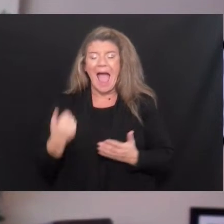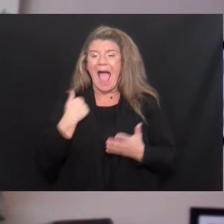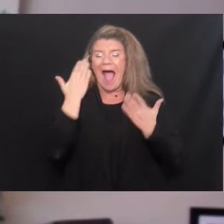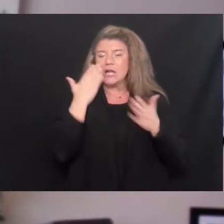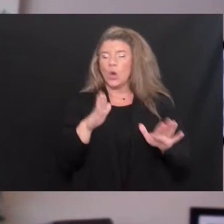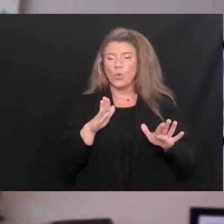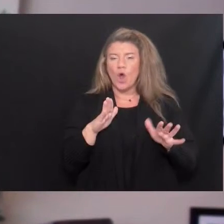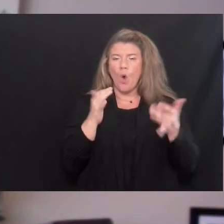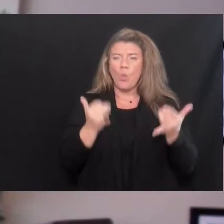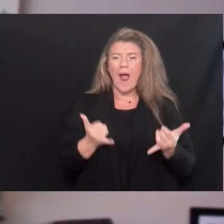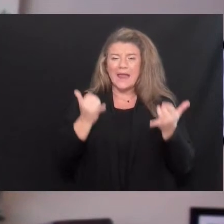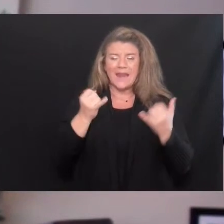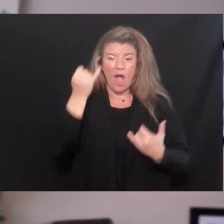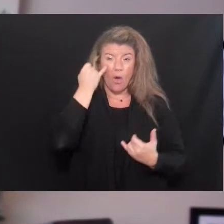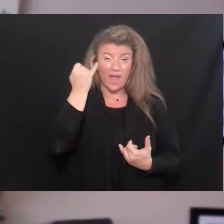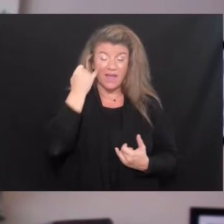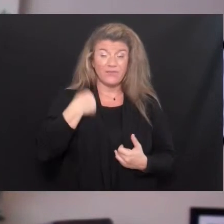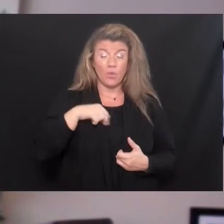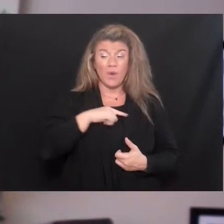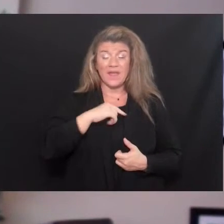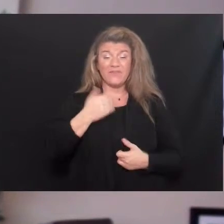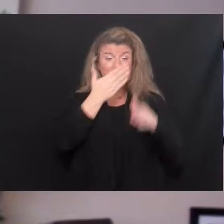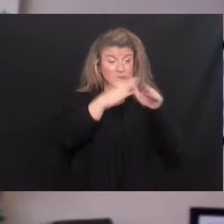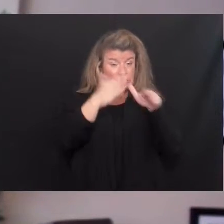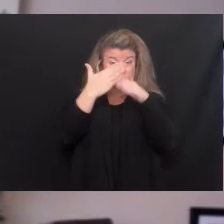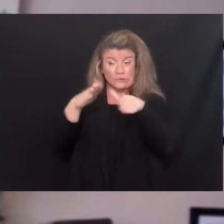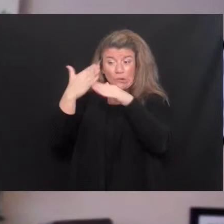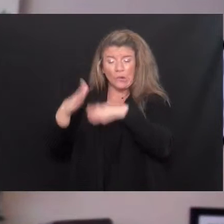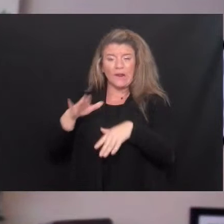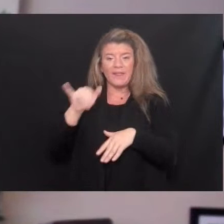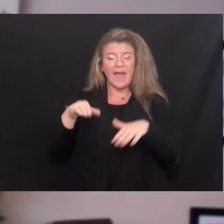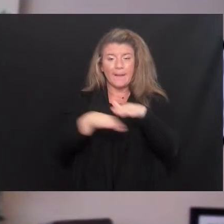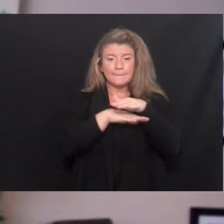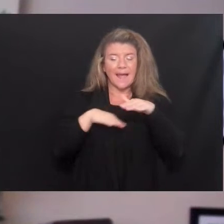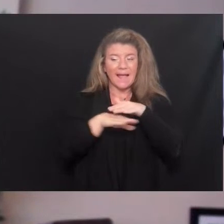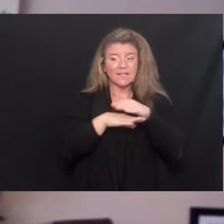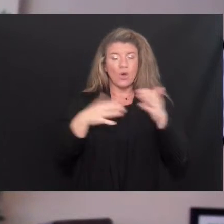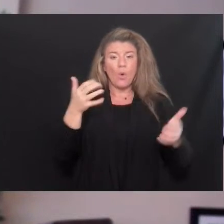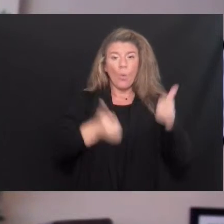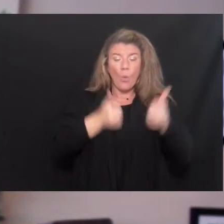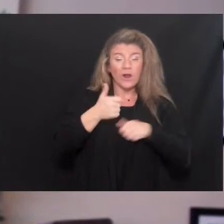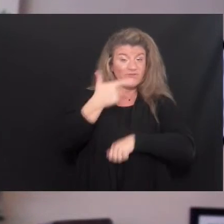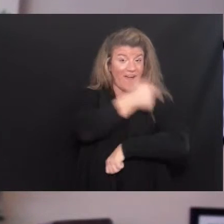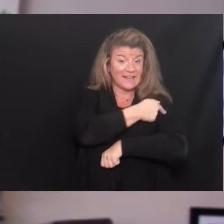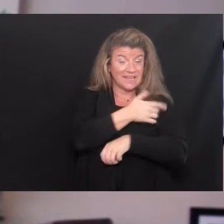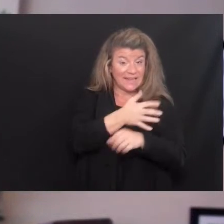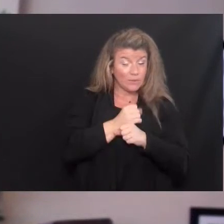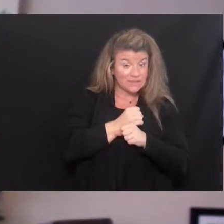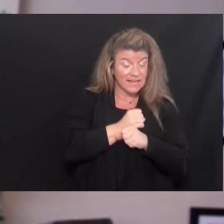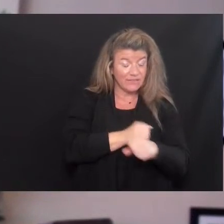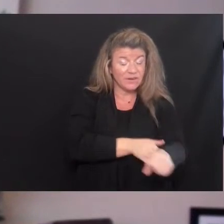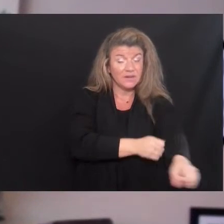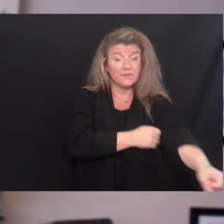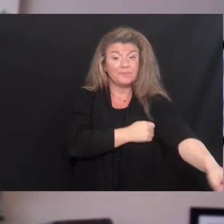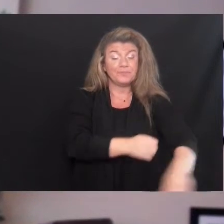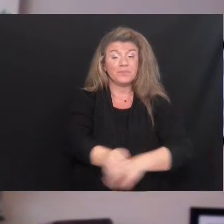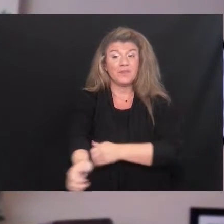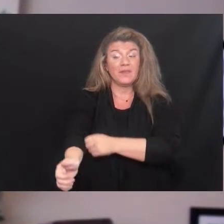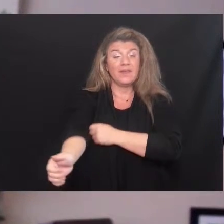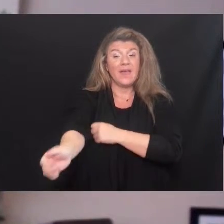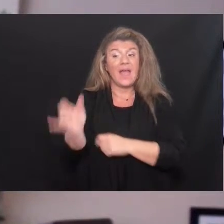this point whether we have sorted that, though, based on what vaccine people have received. As you are